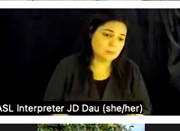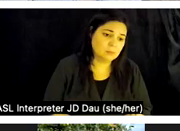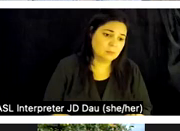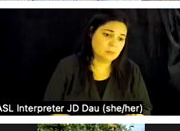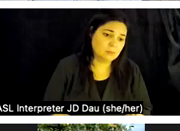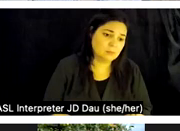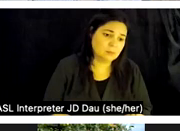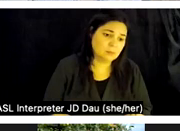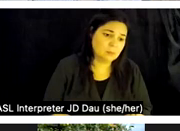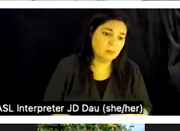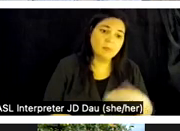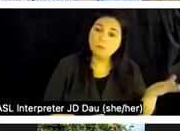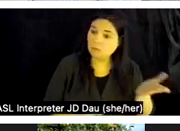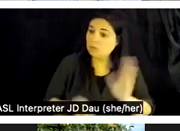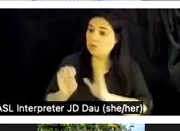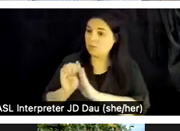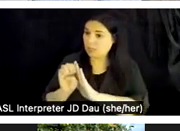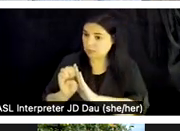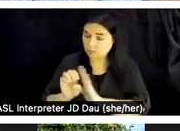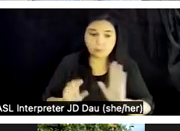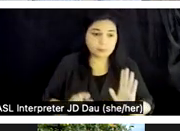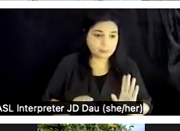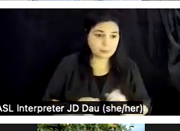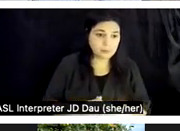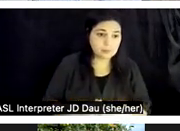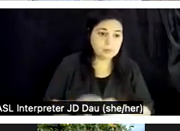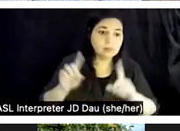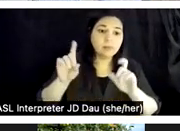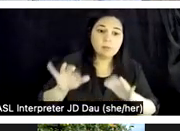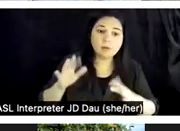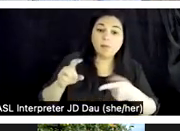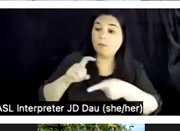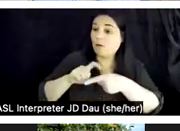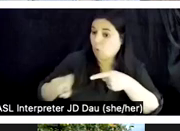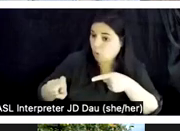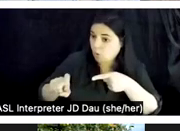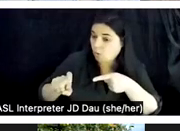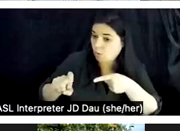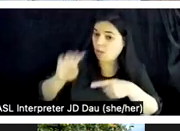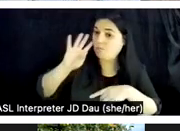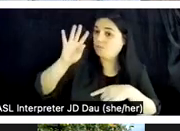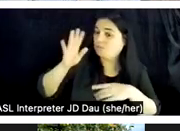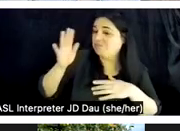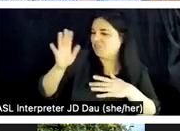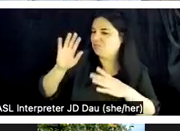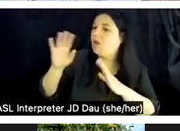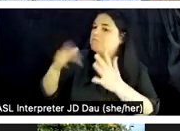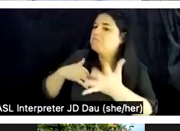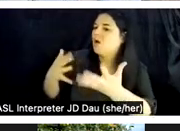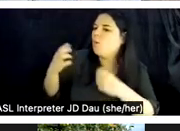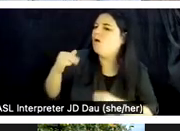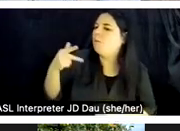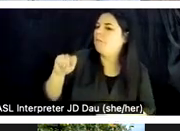in our example here, a tester may call Lenny the landlord, pretending to be someone looking for an apartment to rent, and